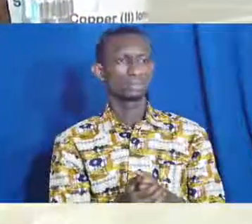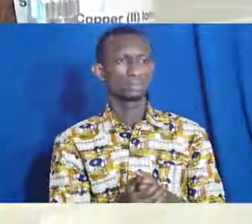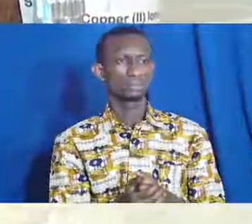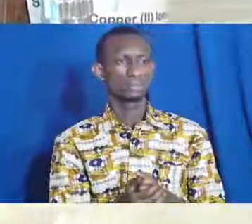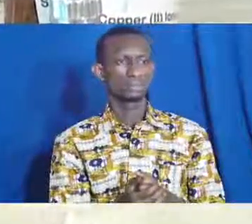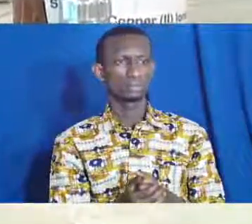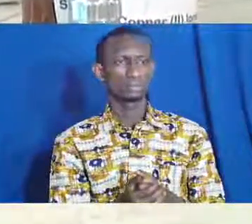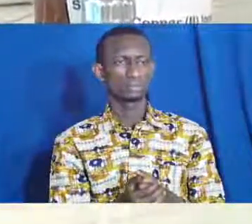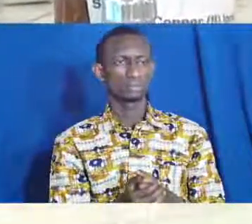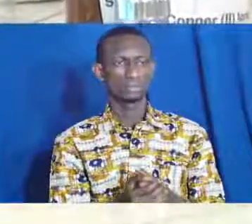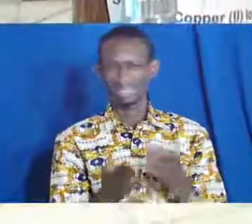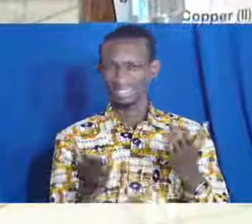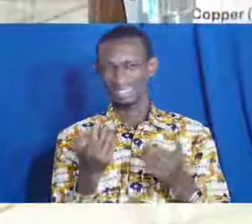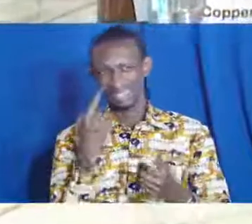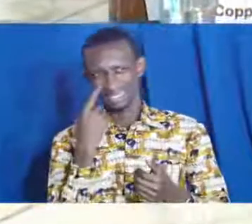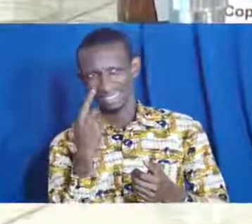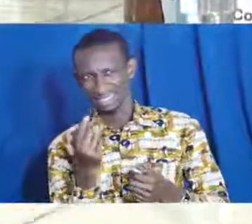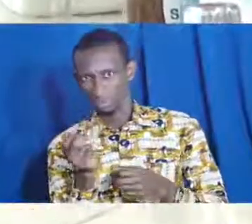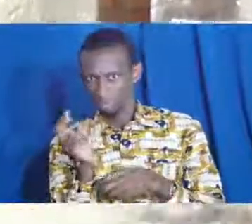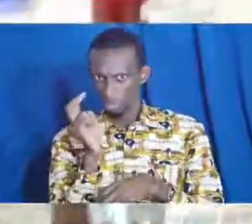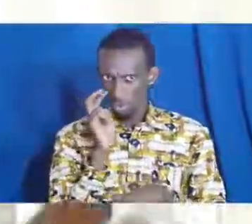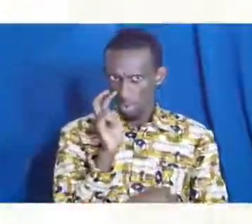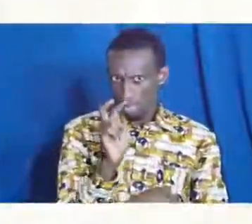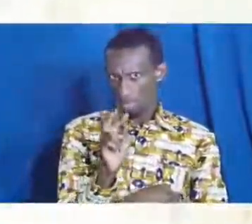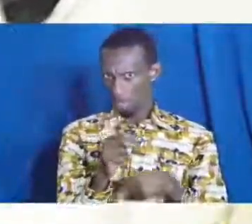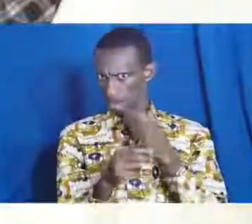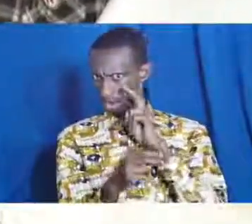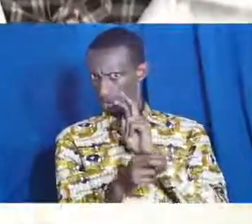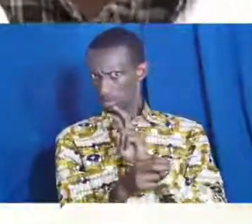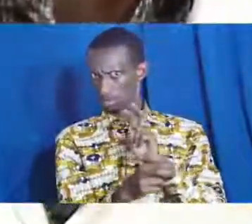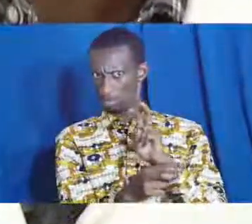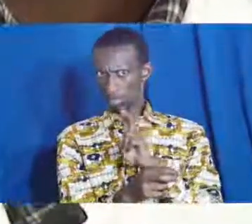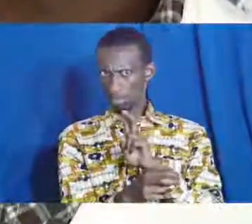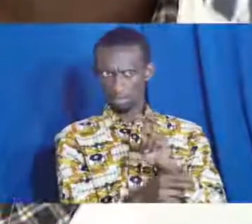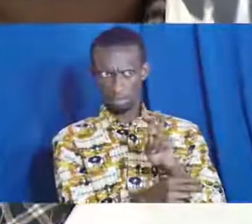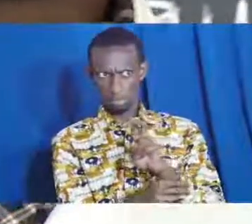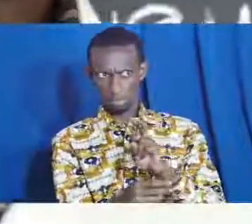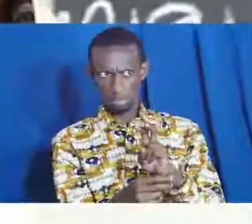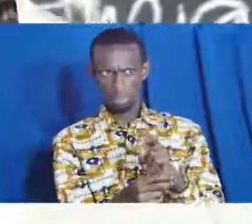So I have you to just take a close look at what is happening.